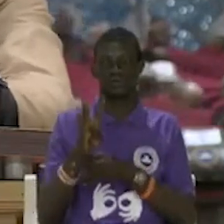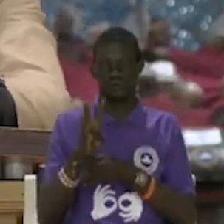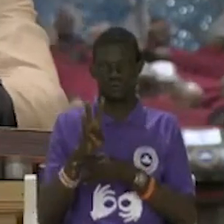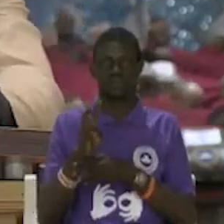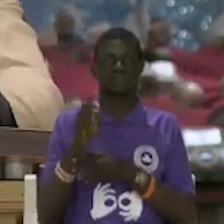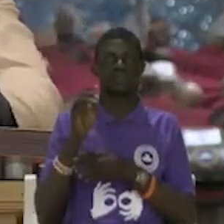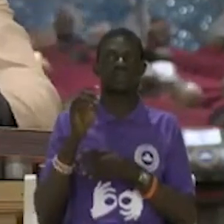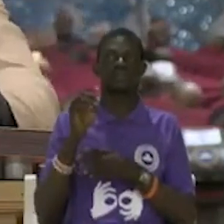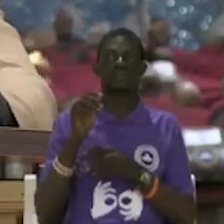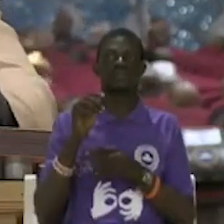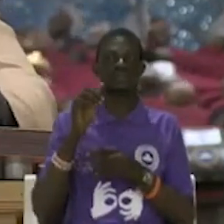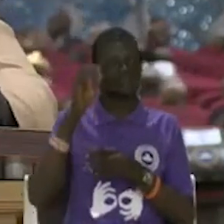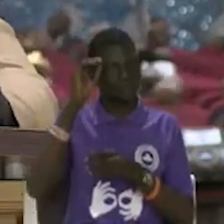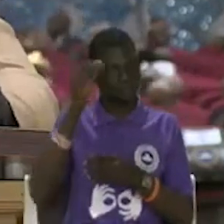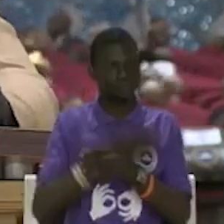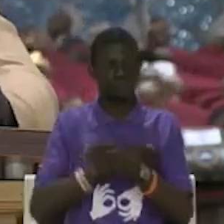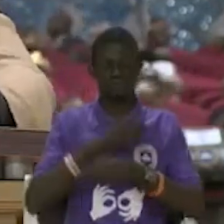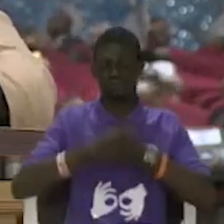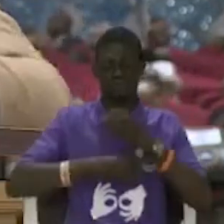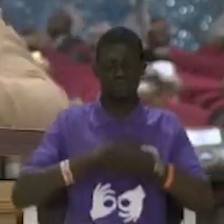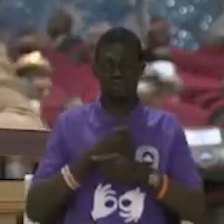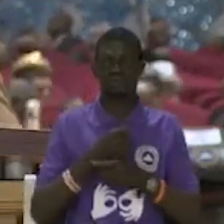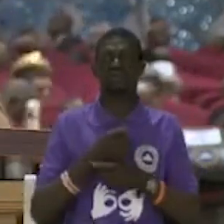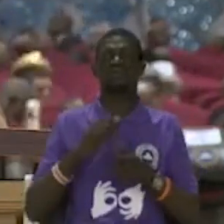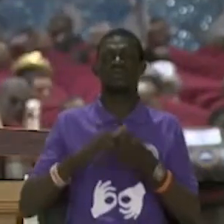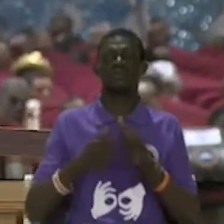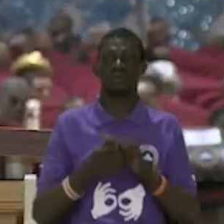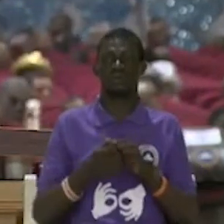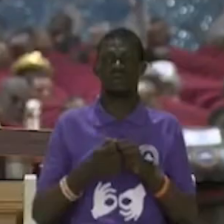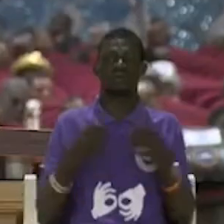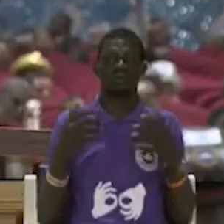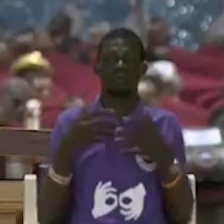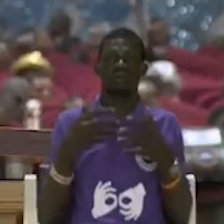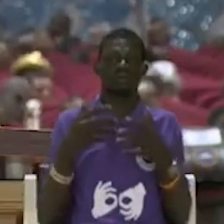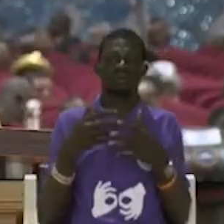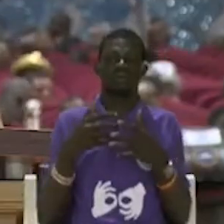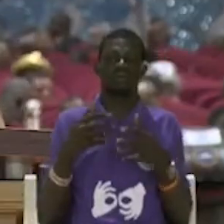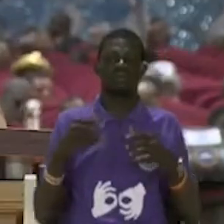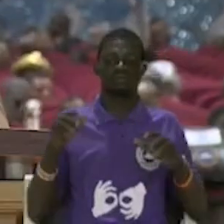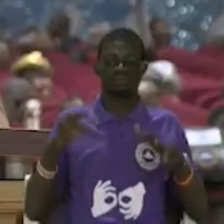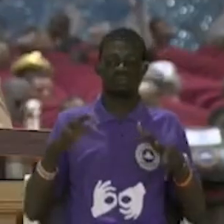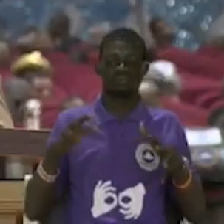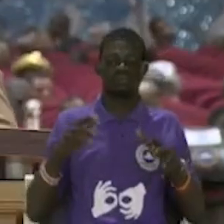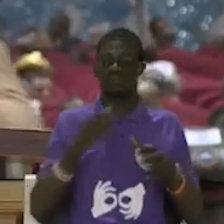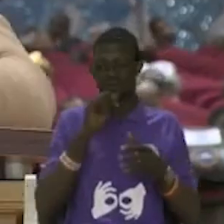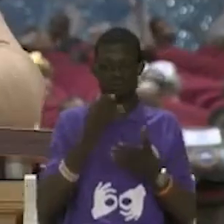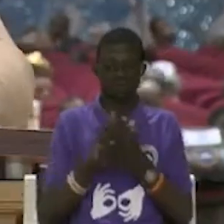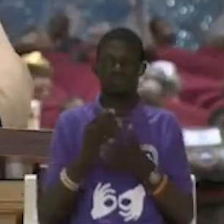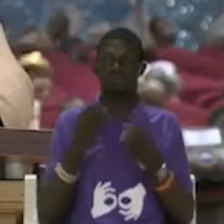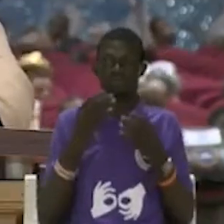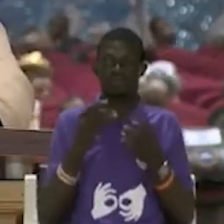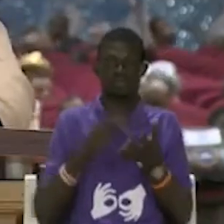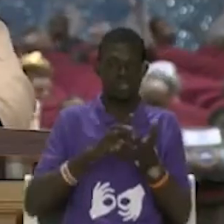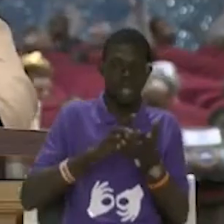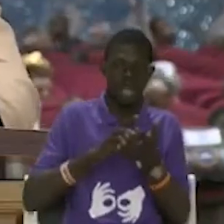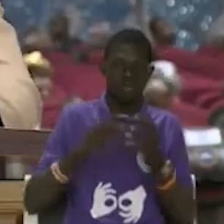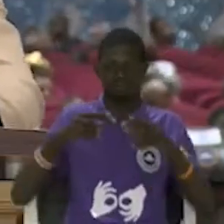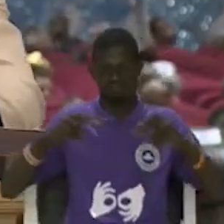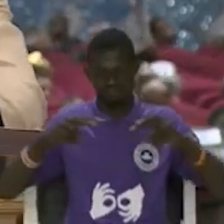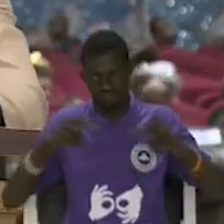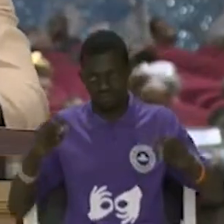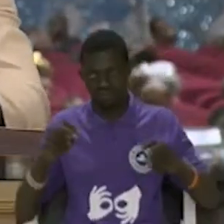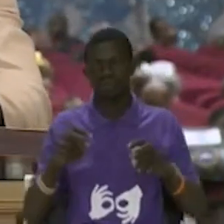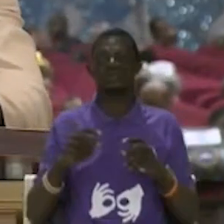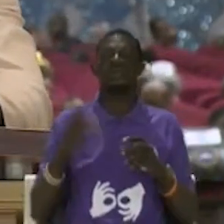his son suffered a seizure and his body vibrated non-stop for a while. After medical examinations, they